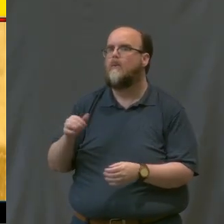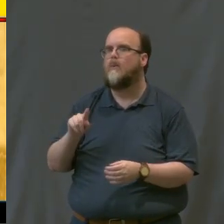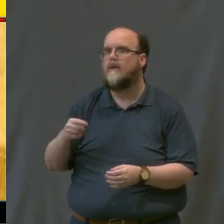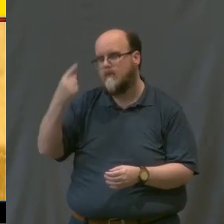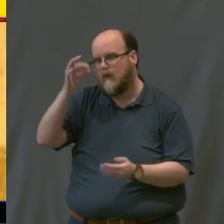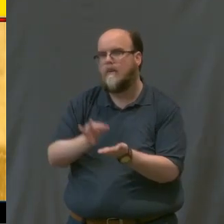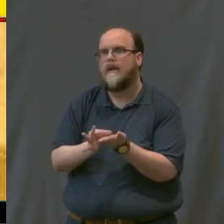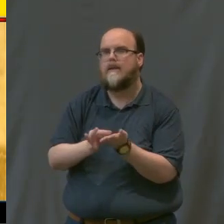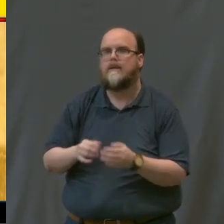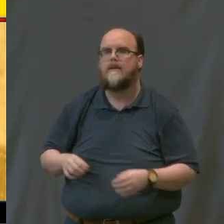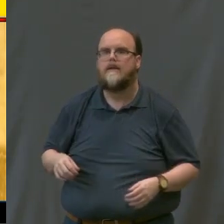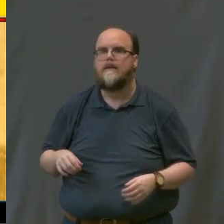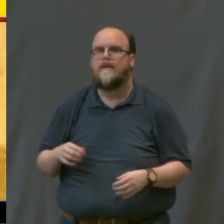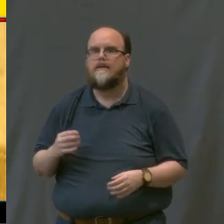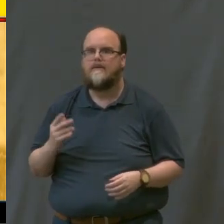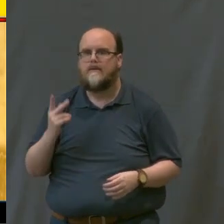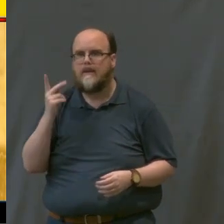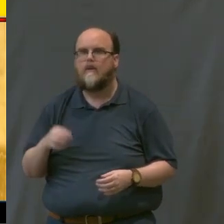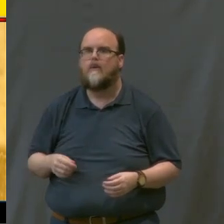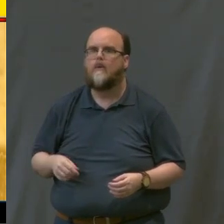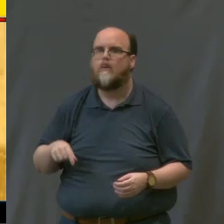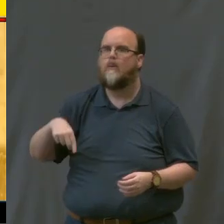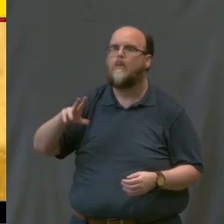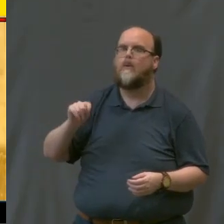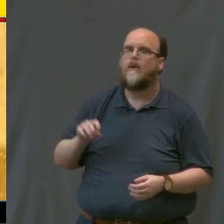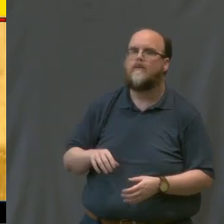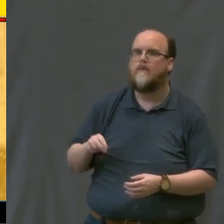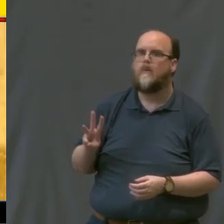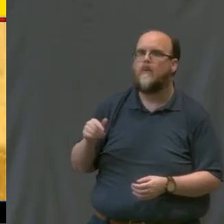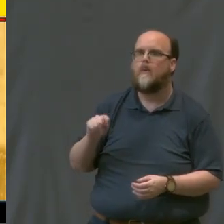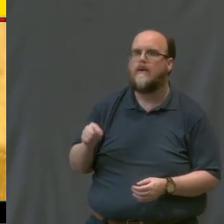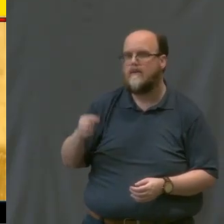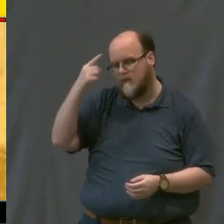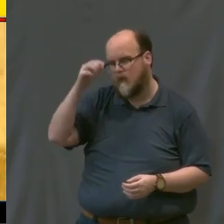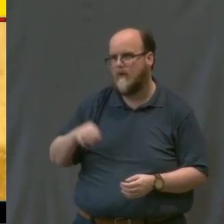a measure or a quart of wheat for a denarius, you're basically looking at a day's